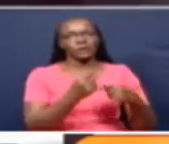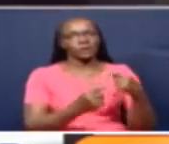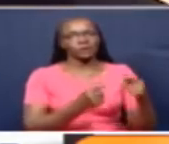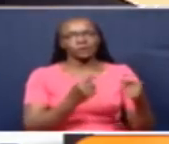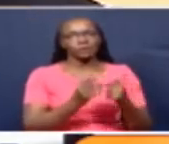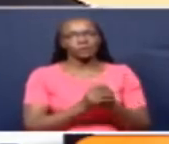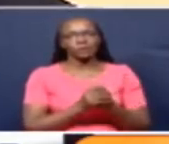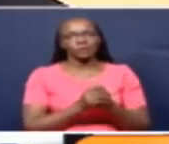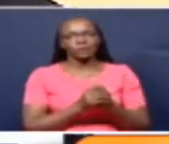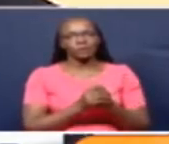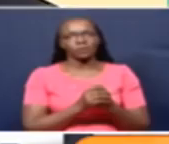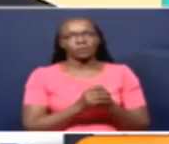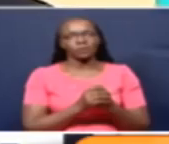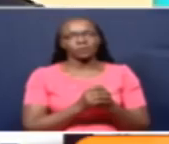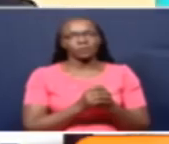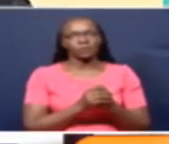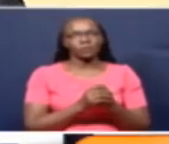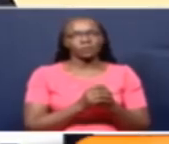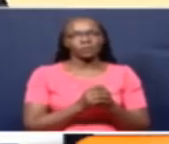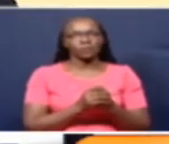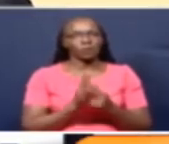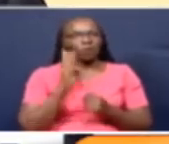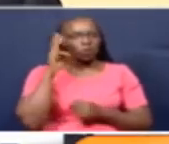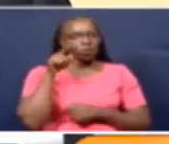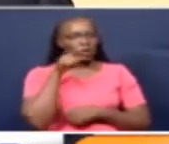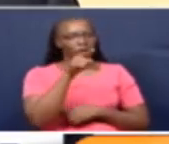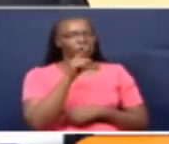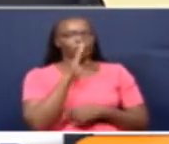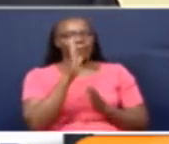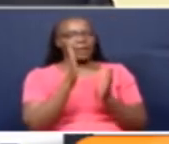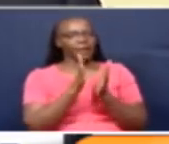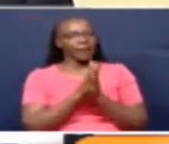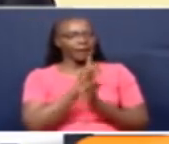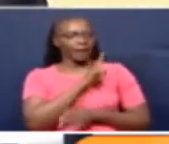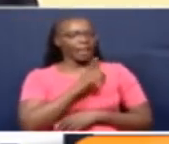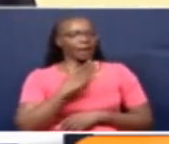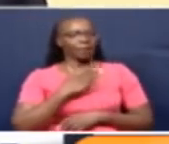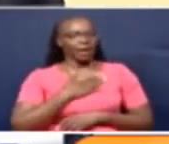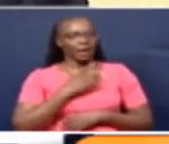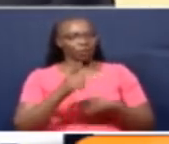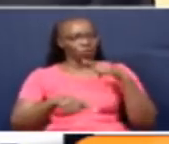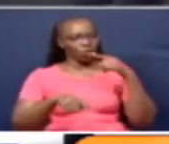Will it be my luck to win you?